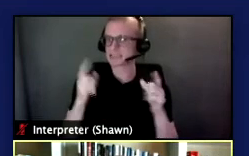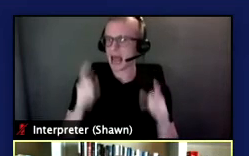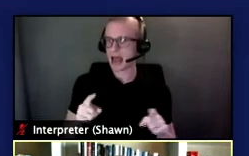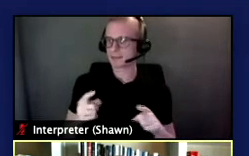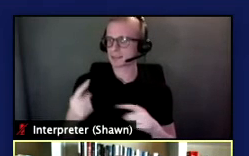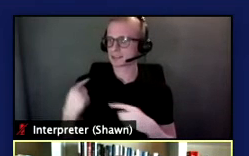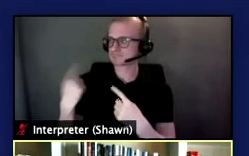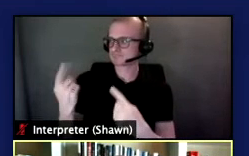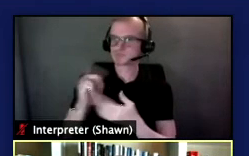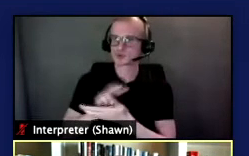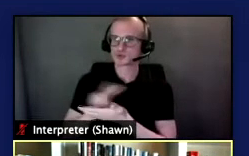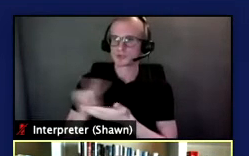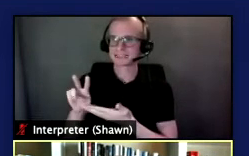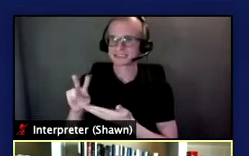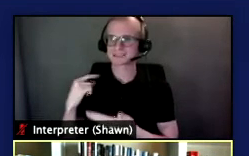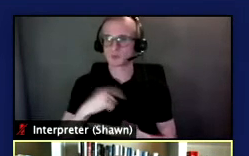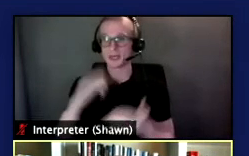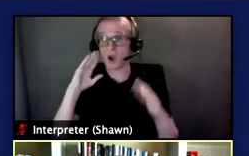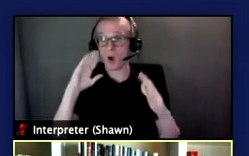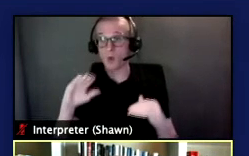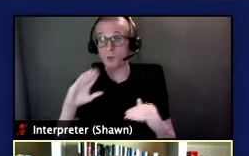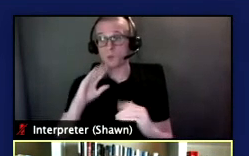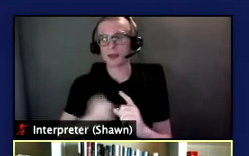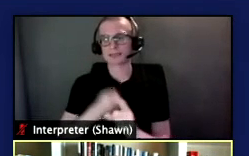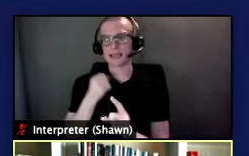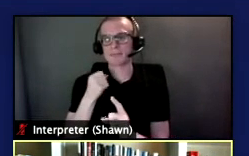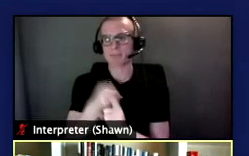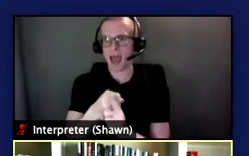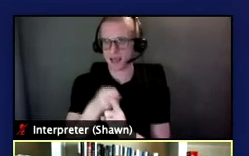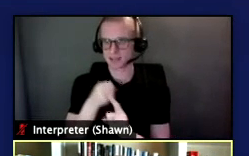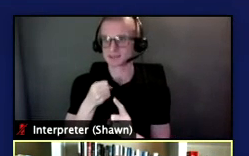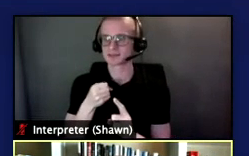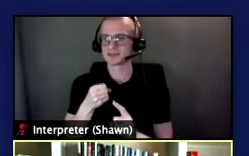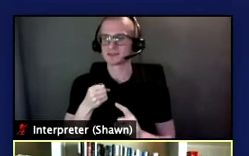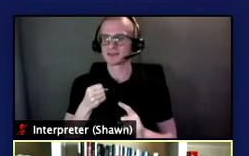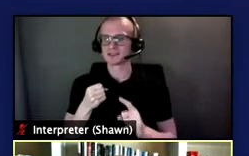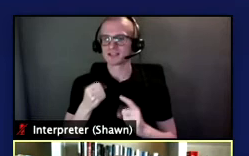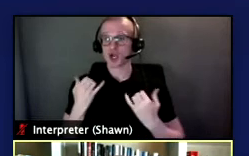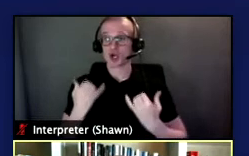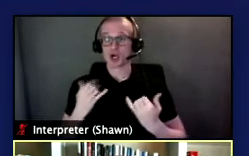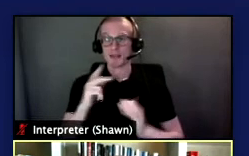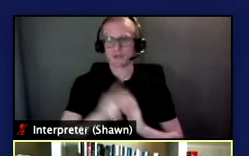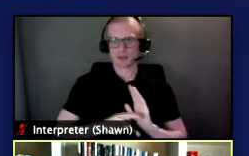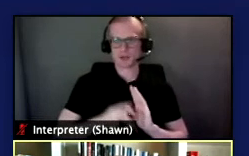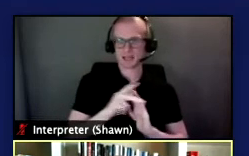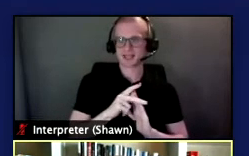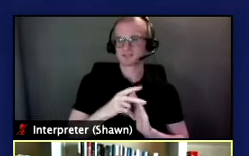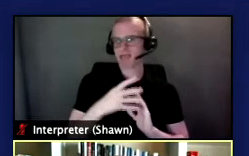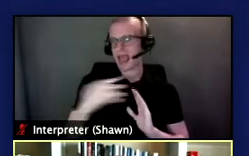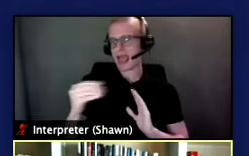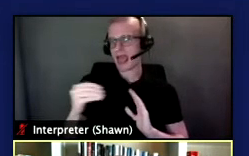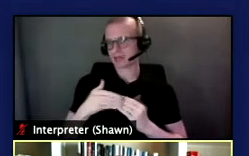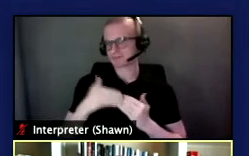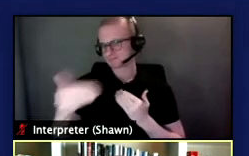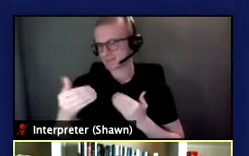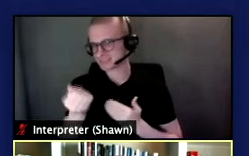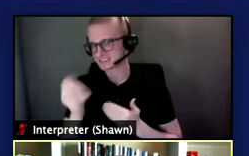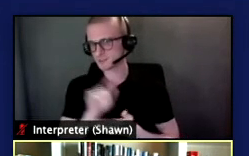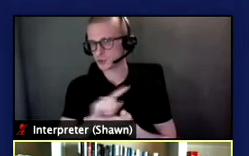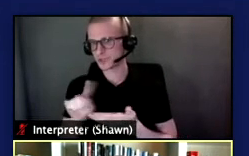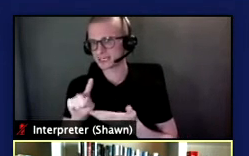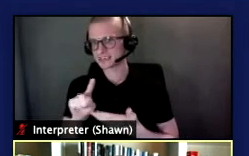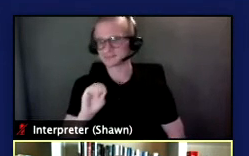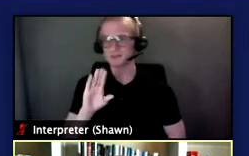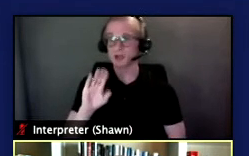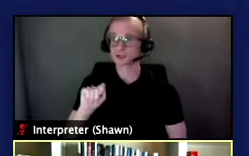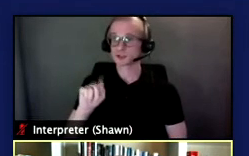are hoping will have impact in the current period and the weeks to come. So on October 23rd,